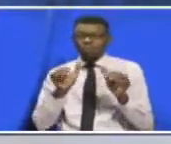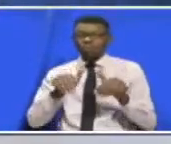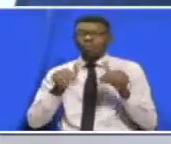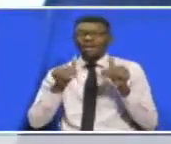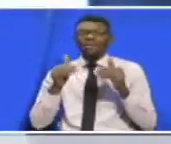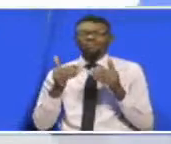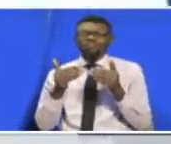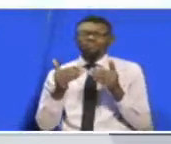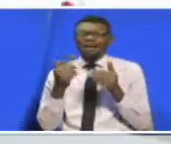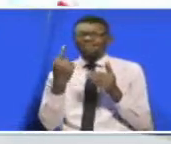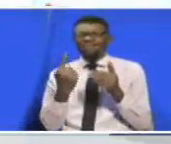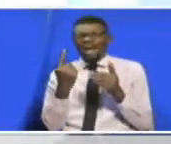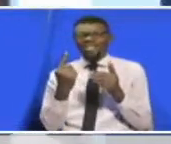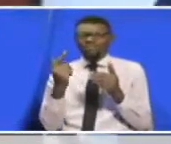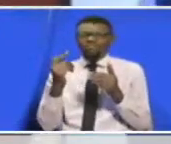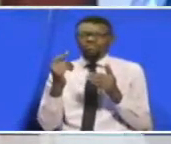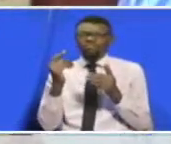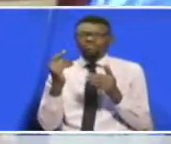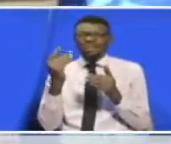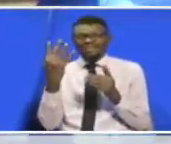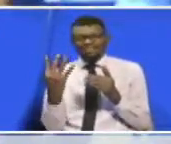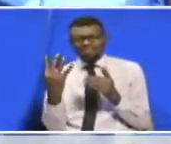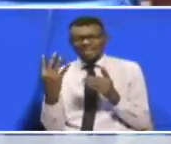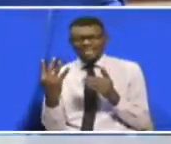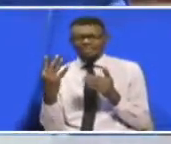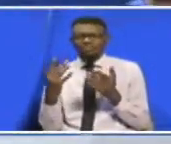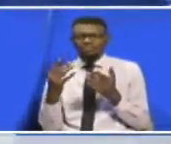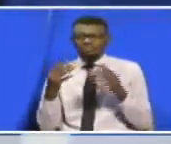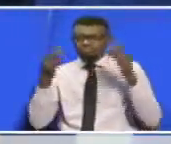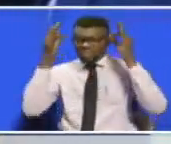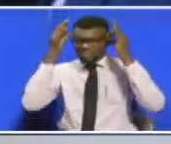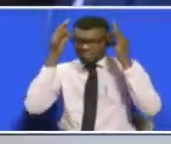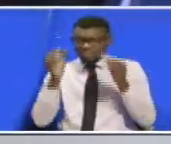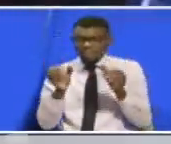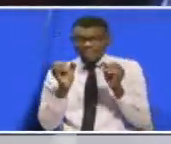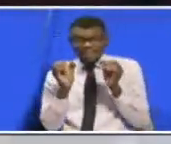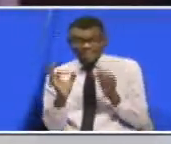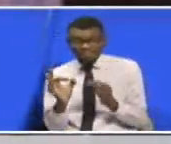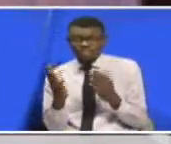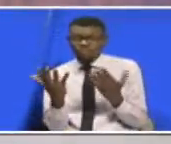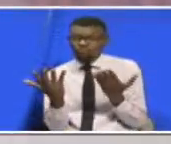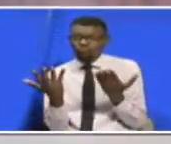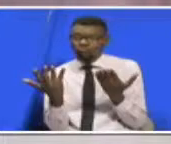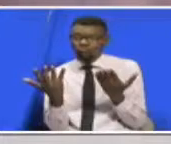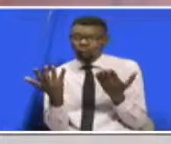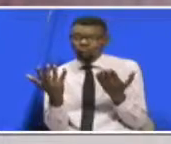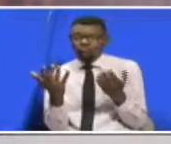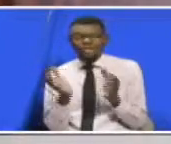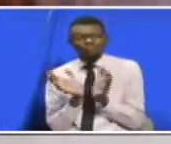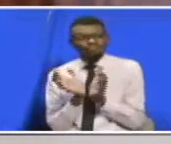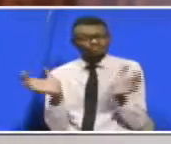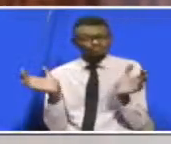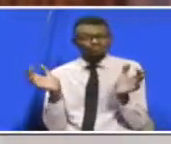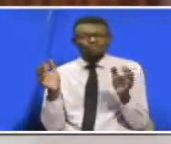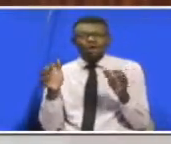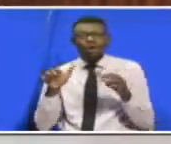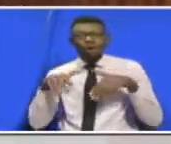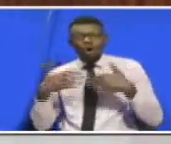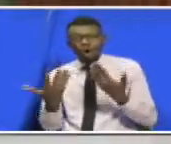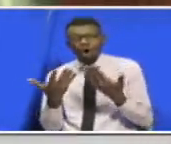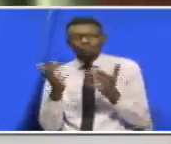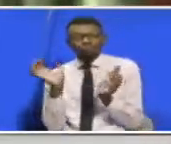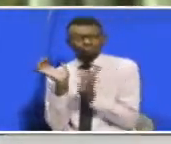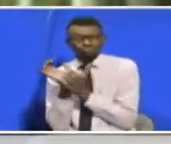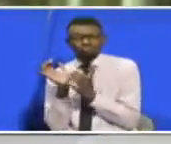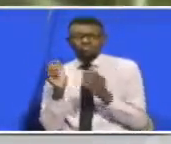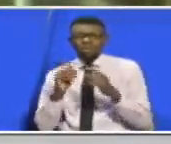that's the 1st of April, when they will determine whether he should enjoy court's shield until his appeal is heard and determined. Now, Kinoti was supposed